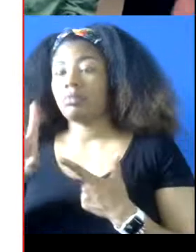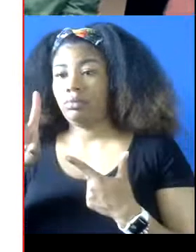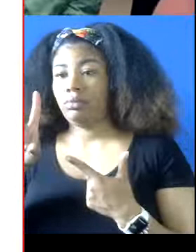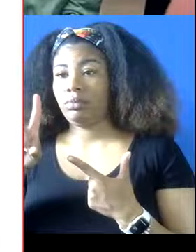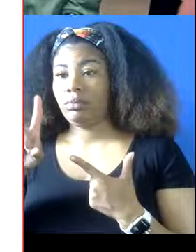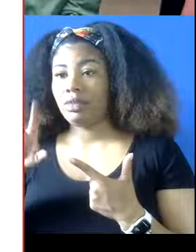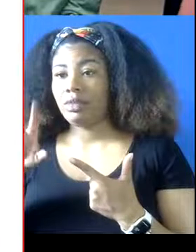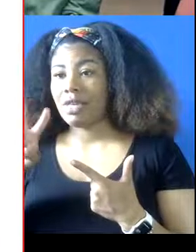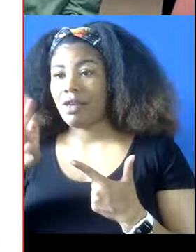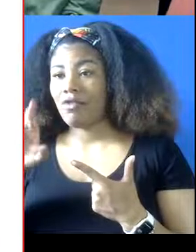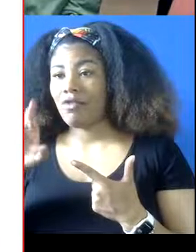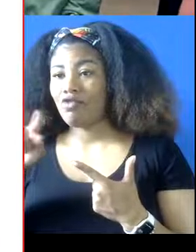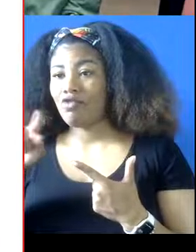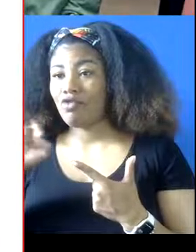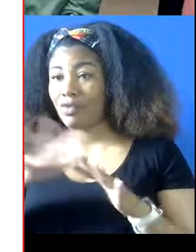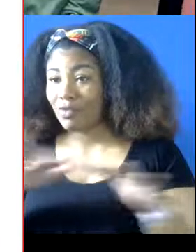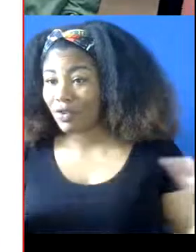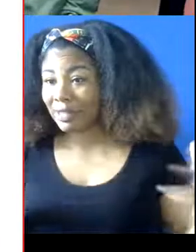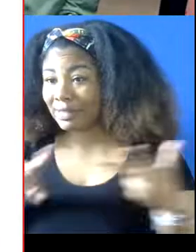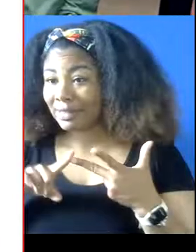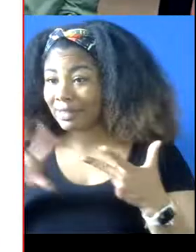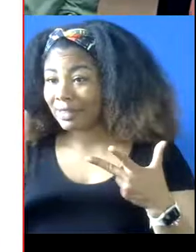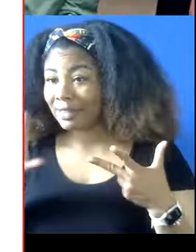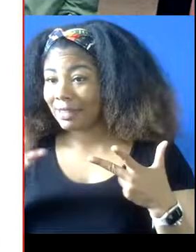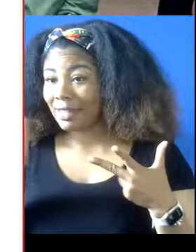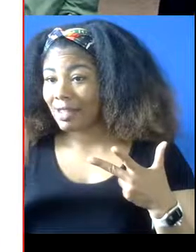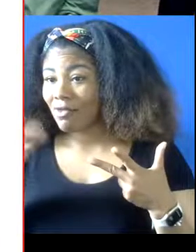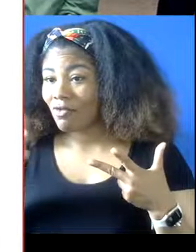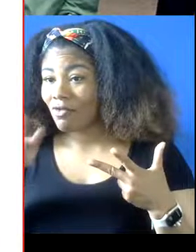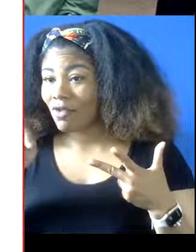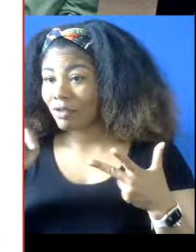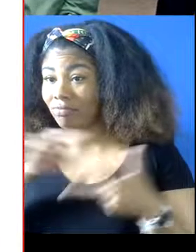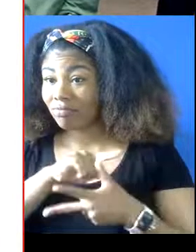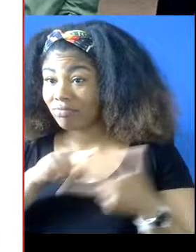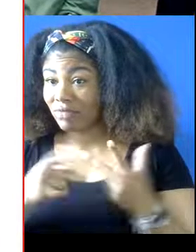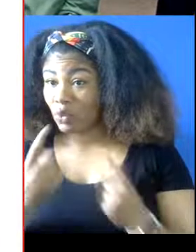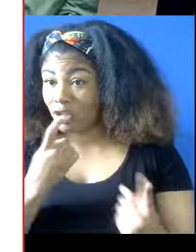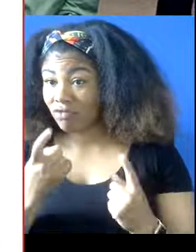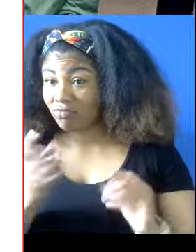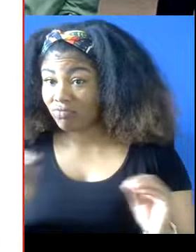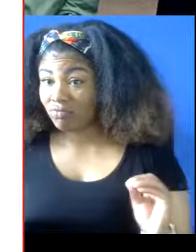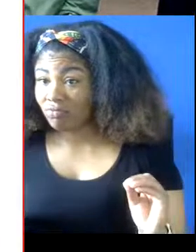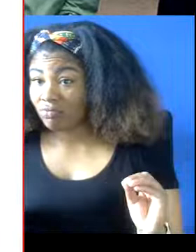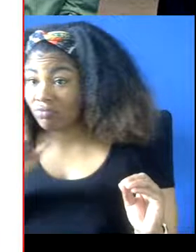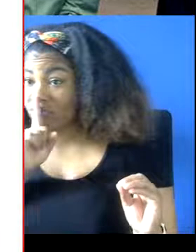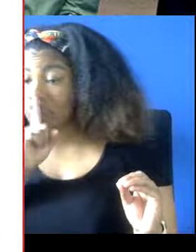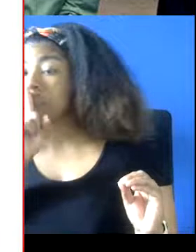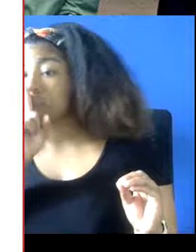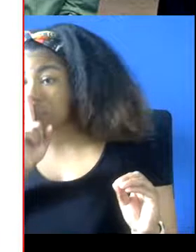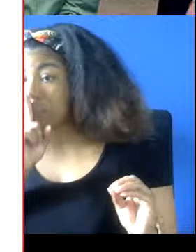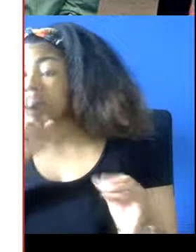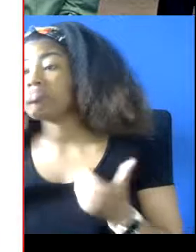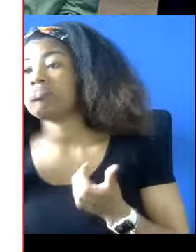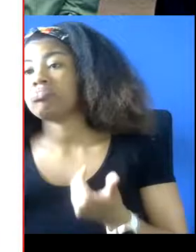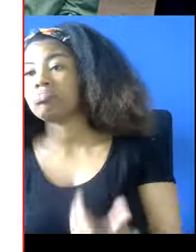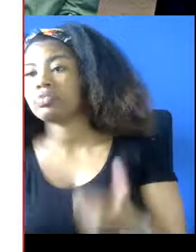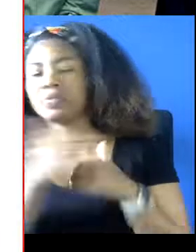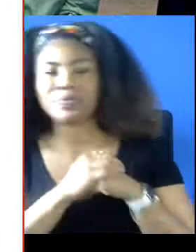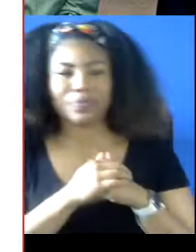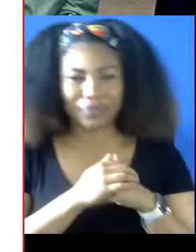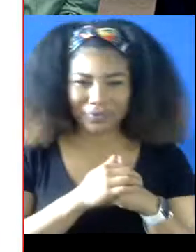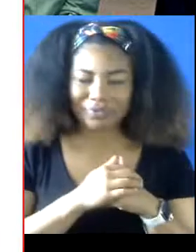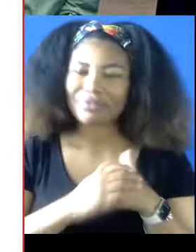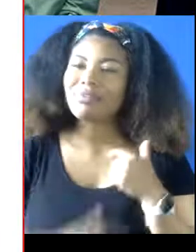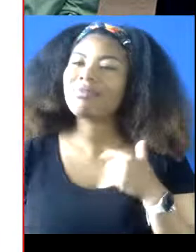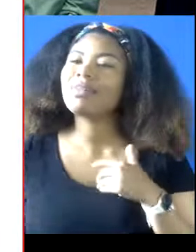yet. Okay, excellent. Okay. All right. So that when we think about this big idea of neurodivergence,